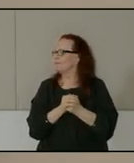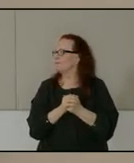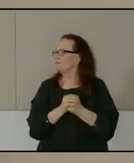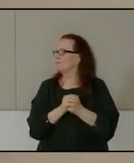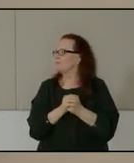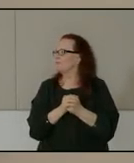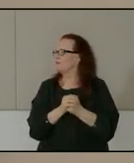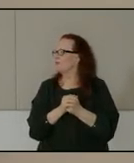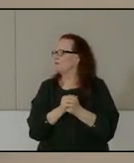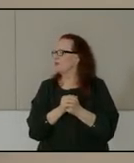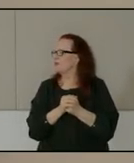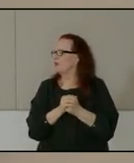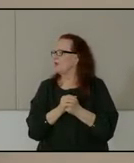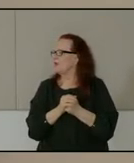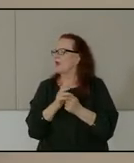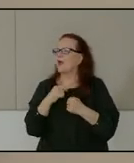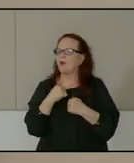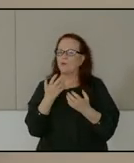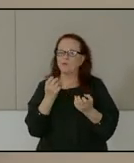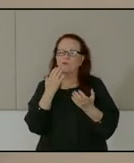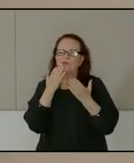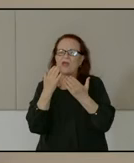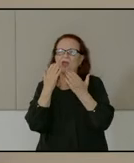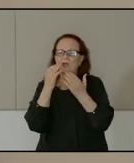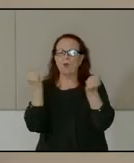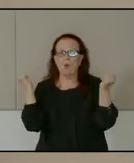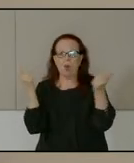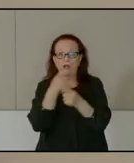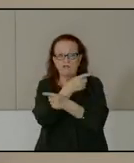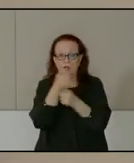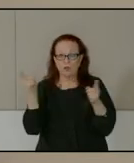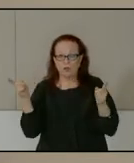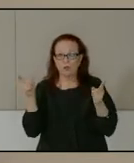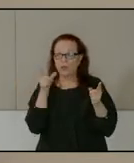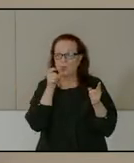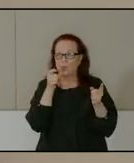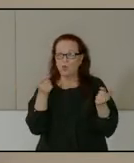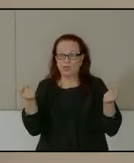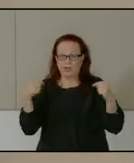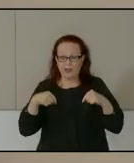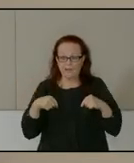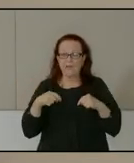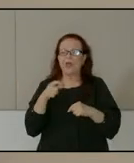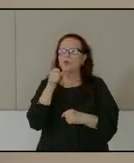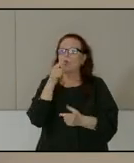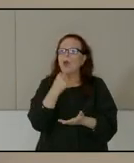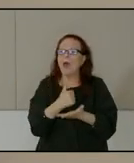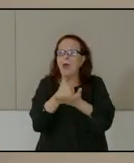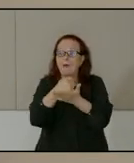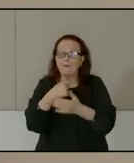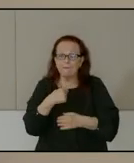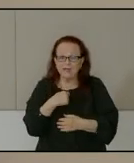Doe. Once again, I would like to thank you to all of you that who have helped me, especially the office of